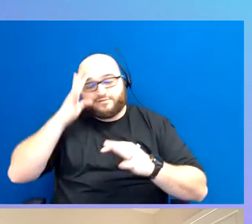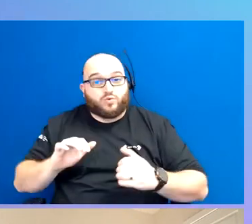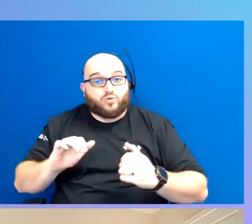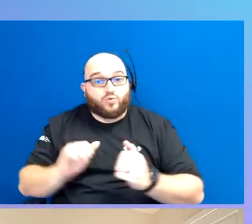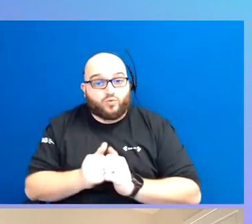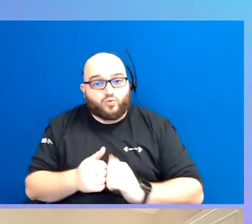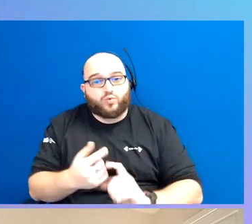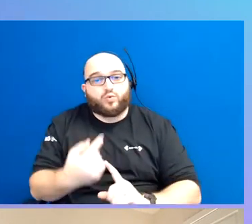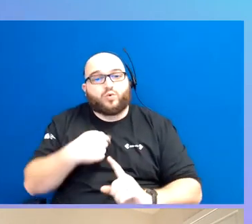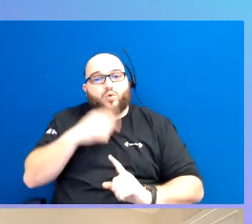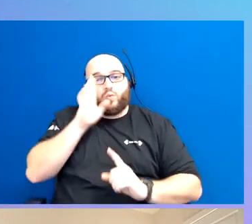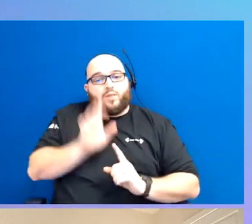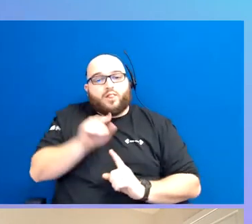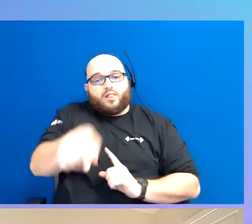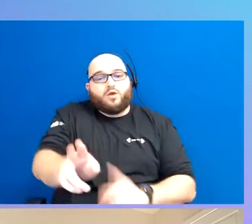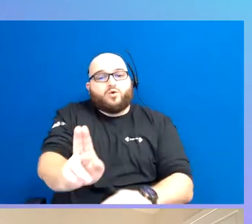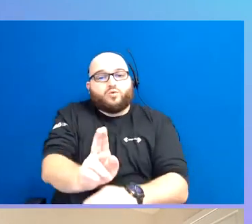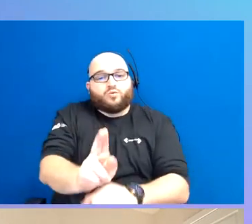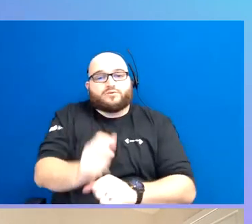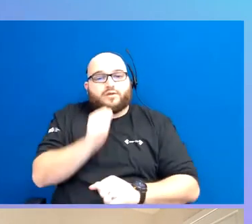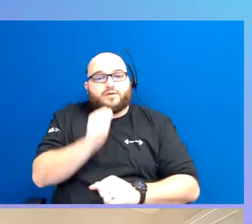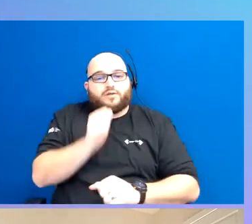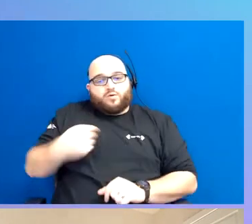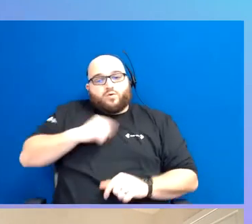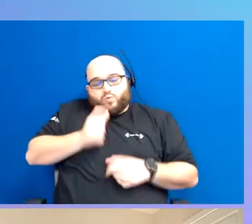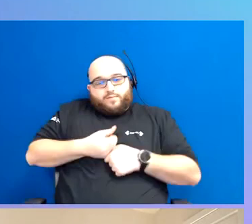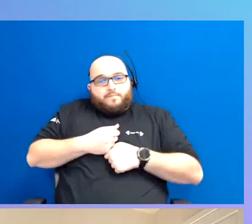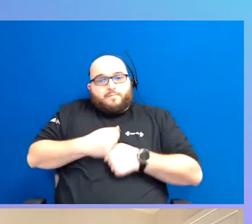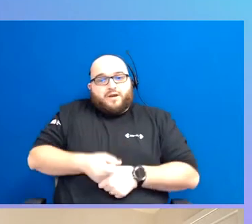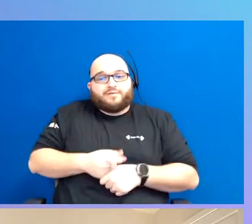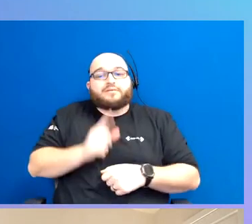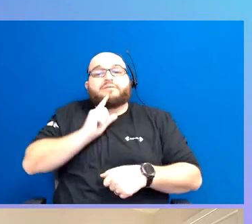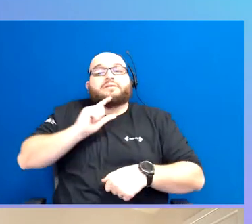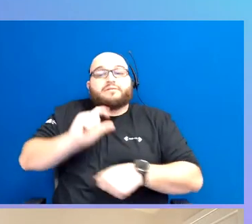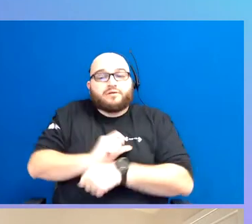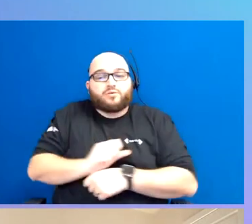not modified by the author. So, this literally means that,